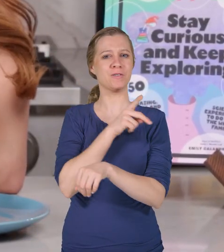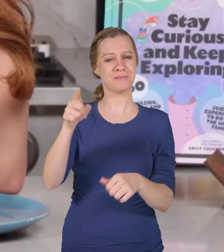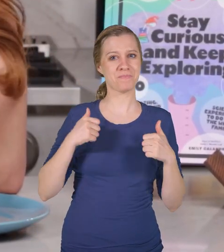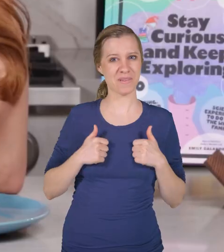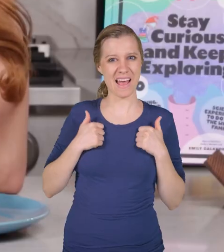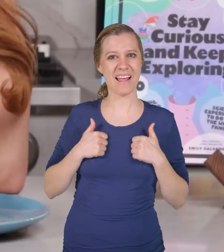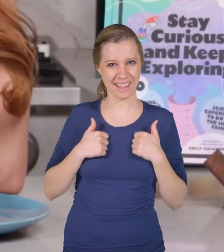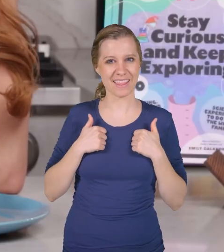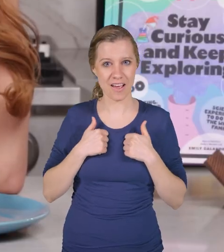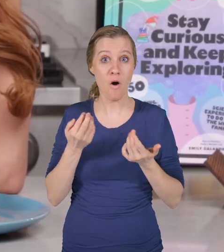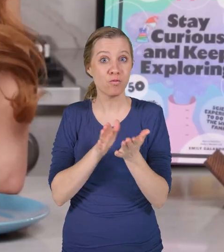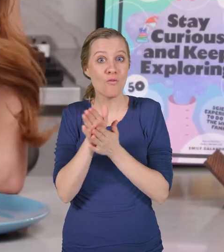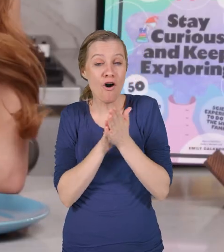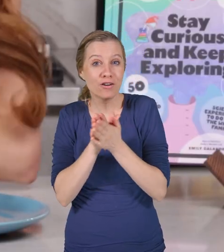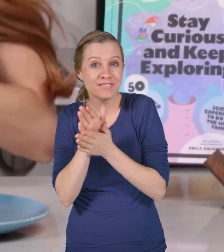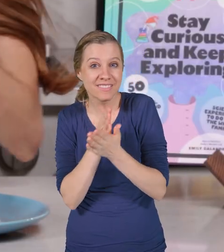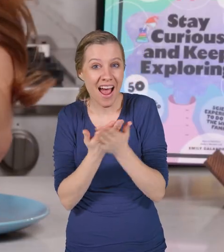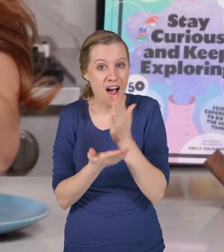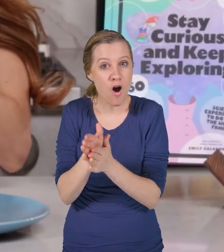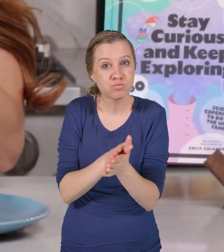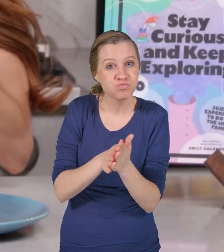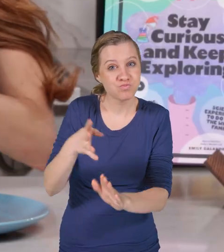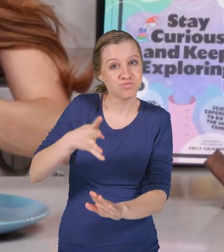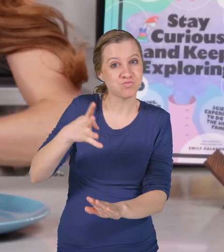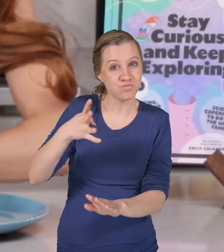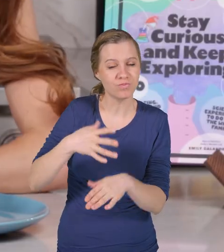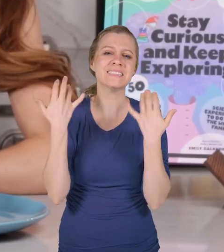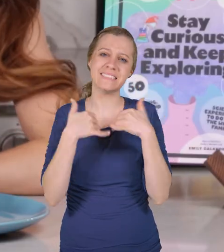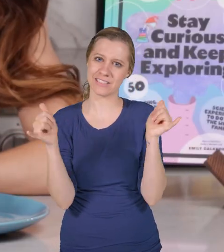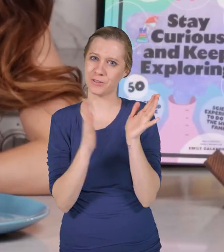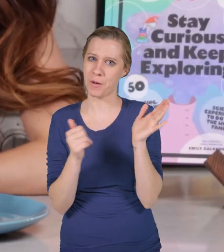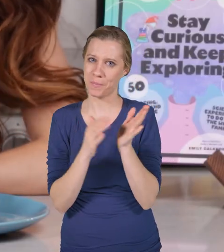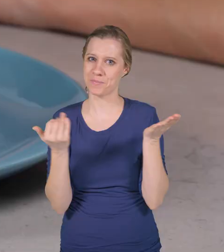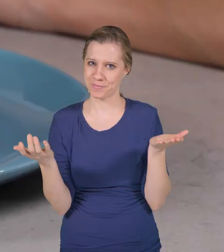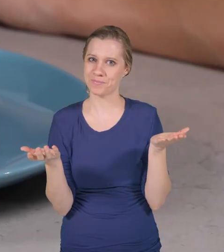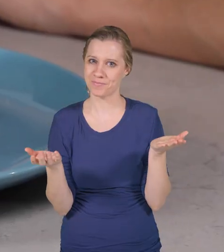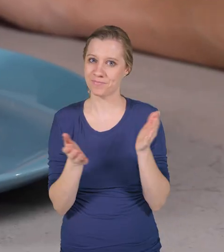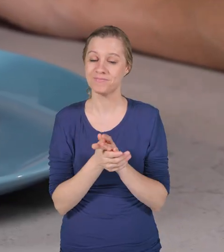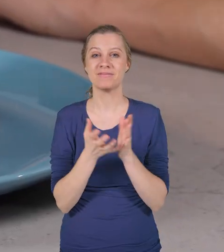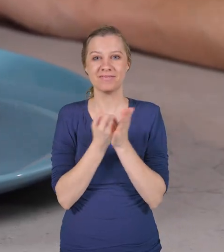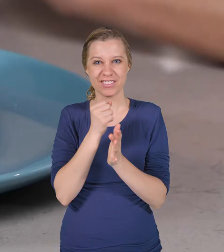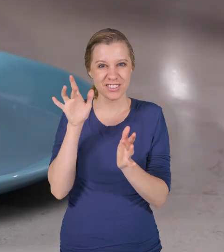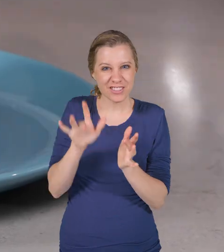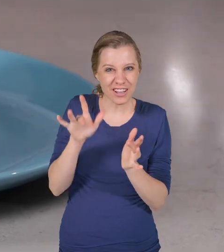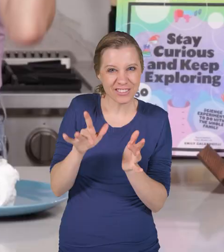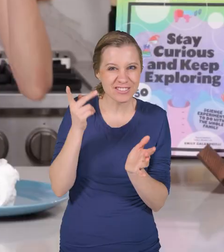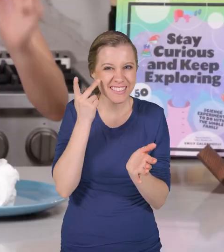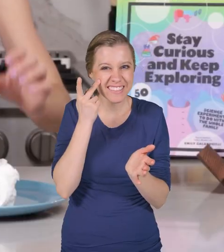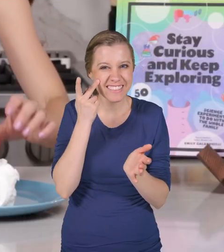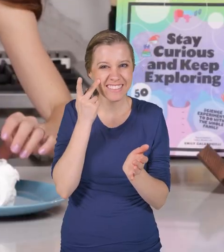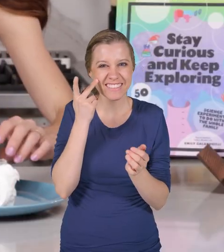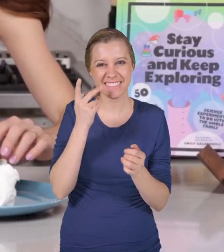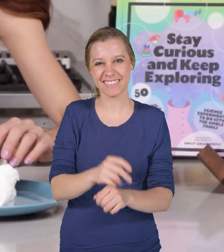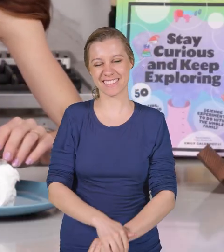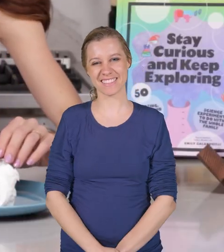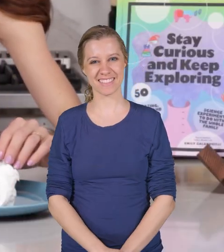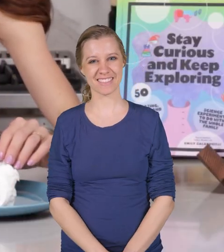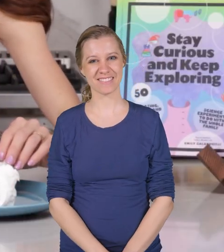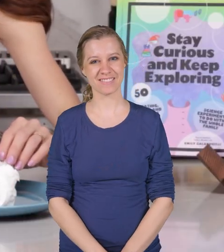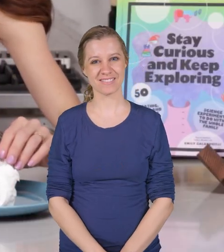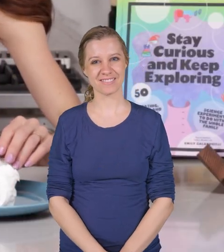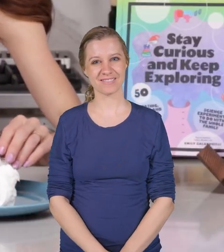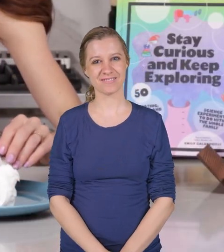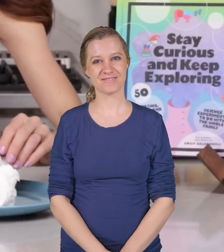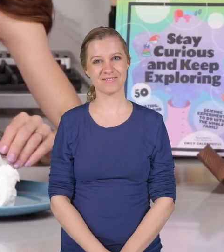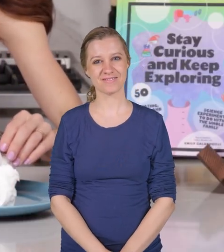soap. This soap is still good to use in the bathtub or to wash your hands in the sink. It's still soap after all. So now, let's